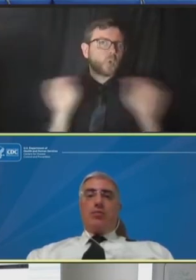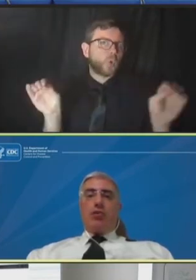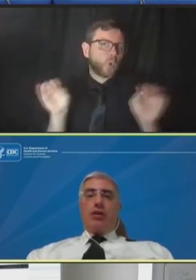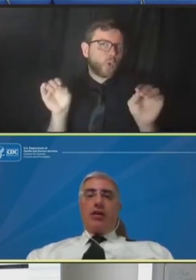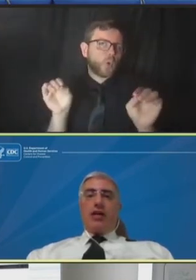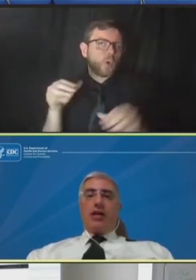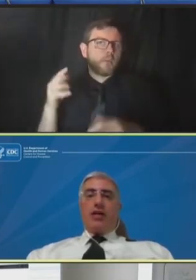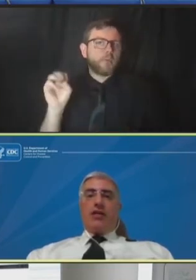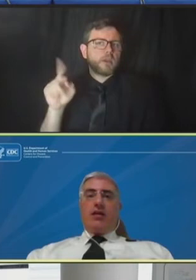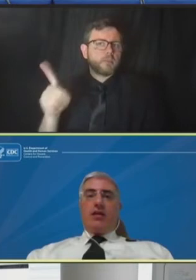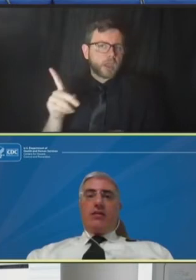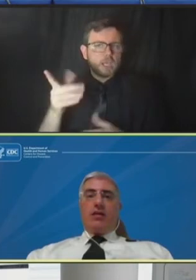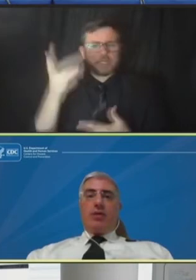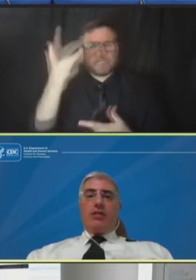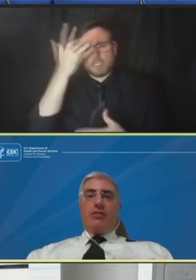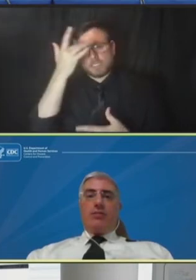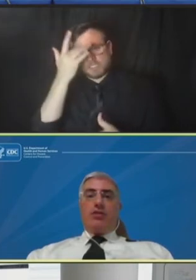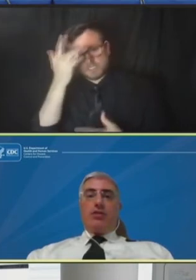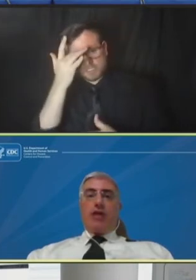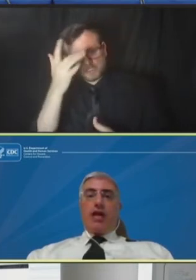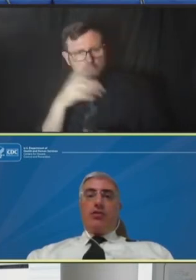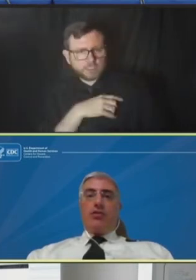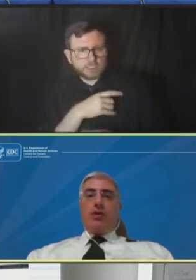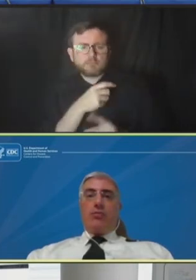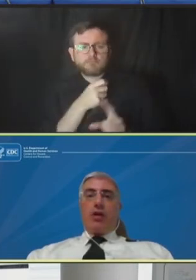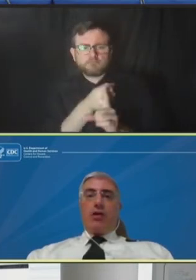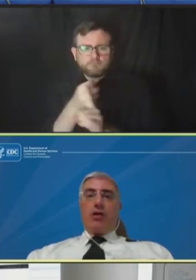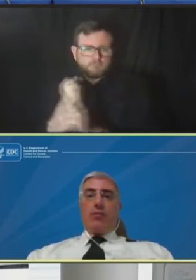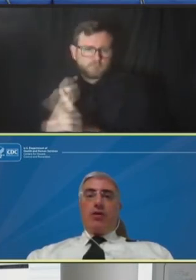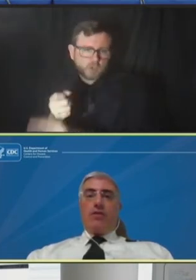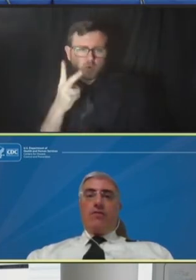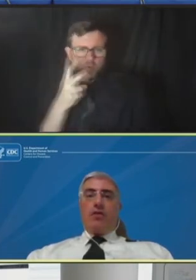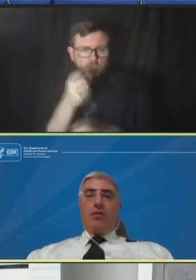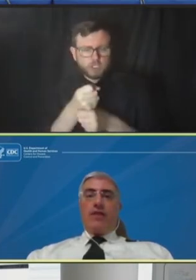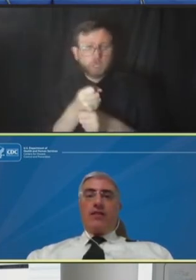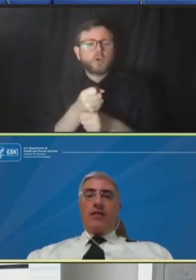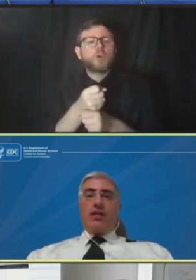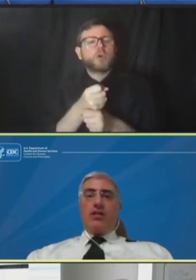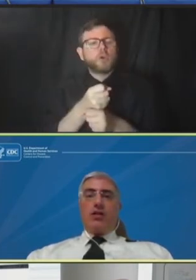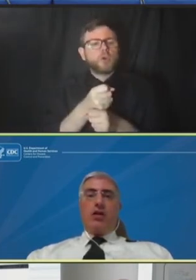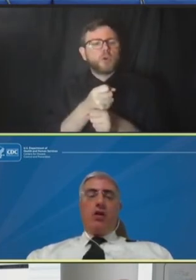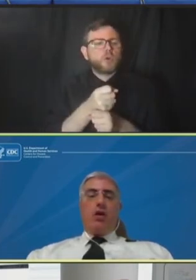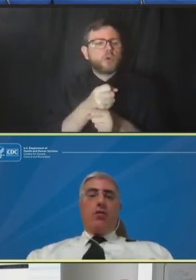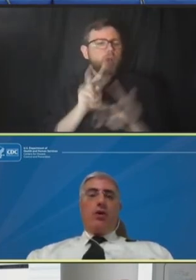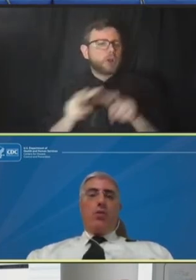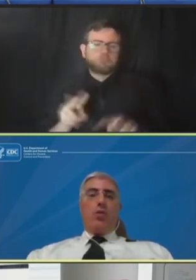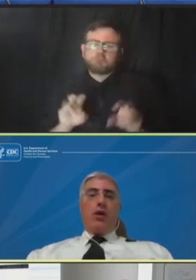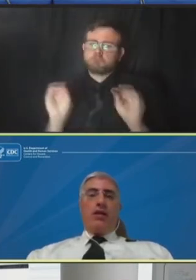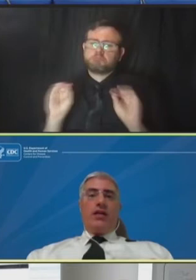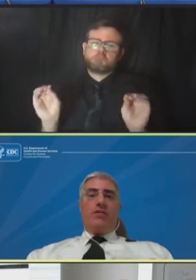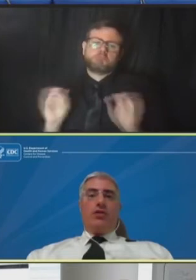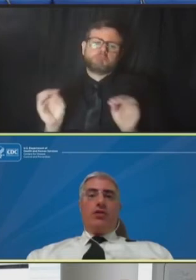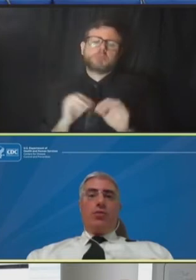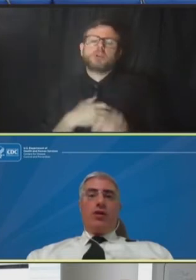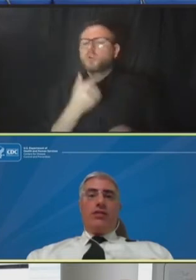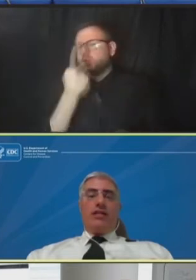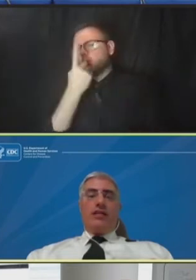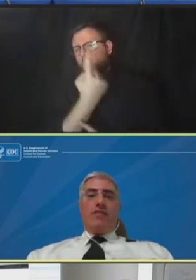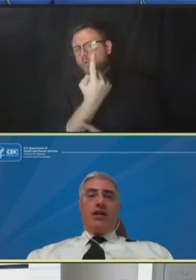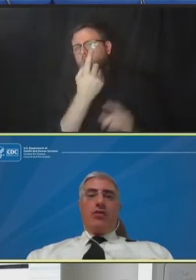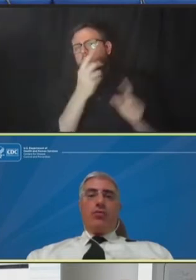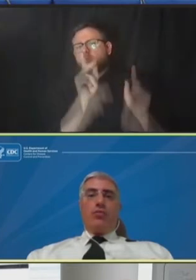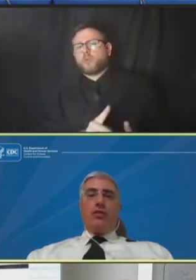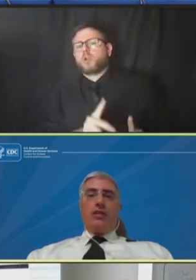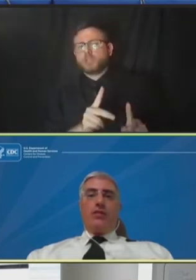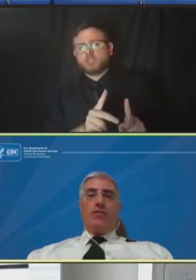was reported in any study participants during a 2-year monitoring period following vaccination, although one individual was